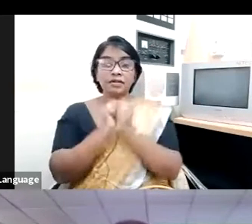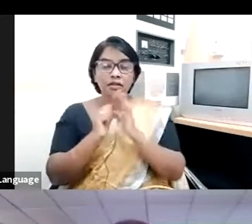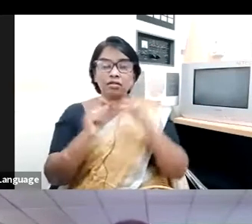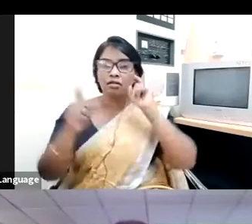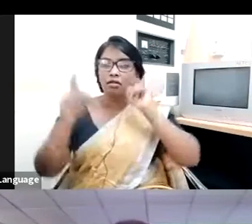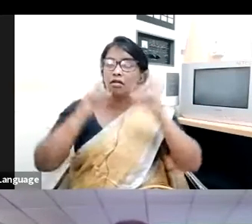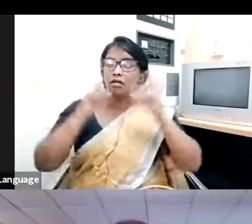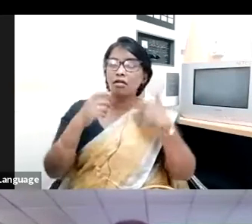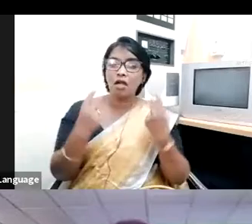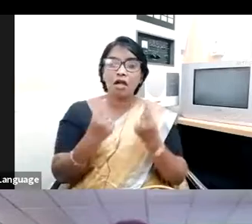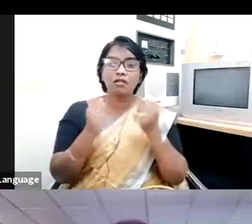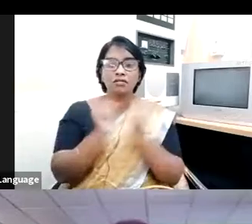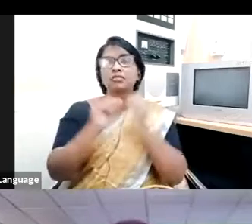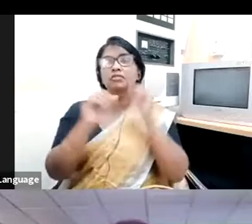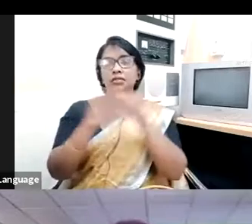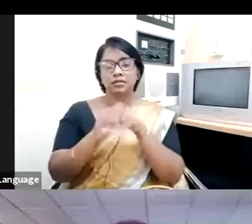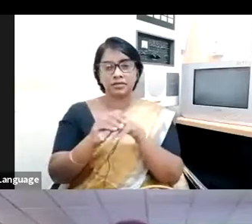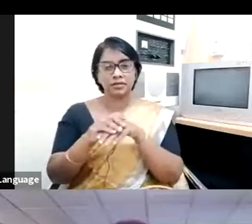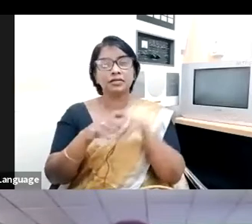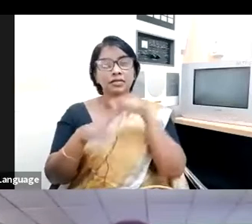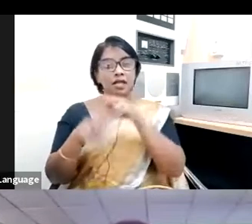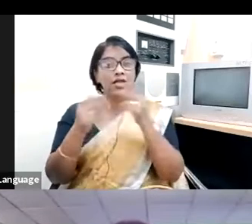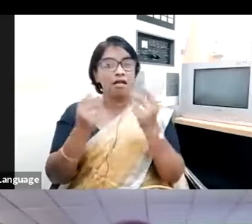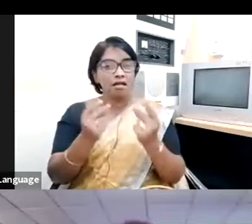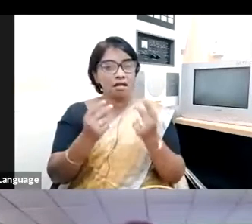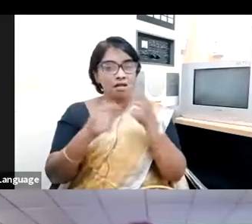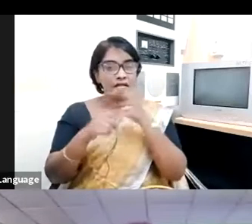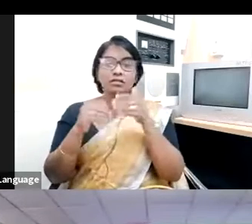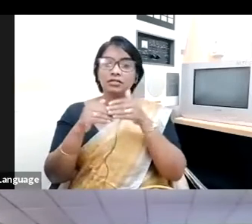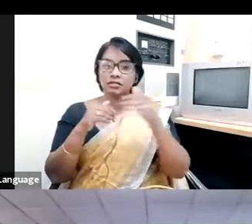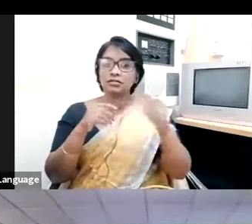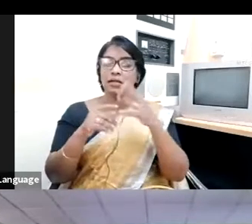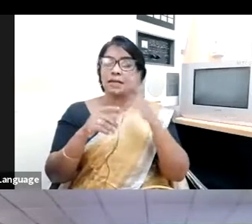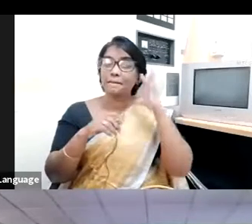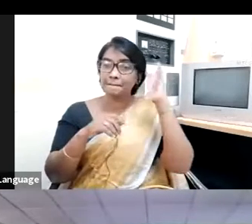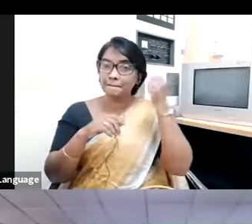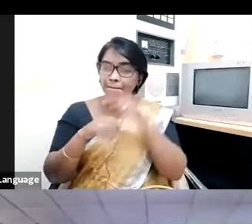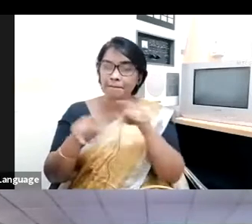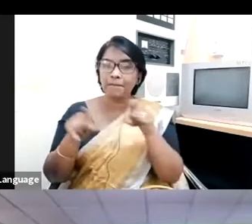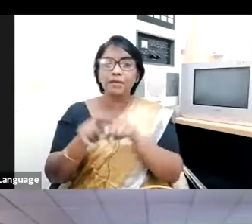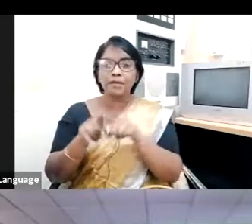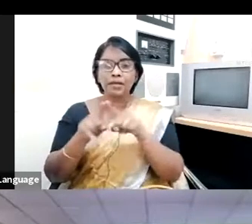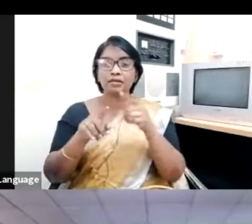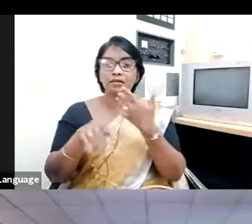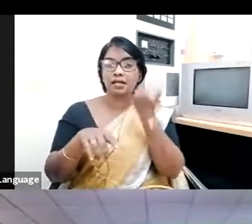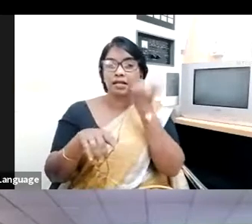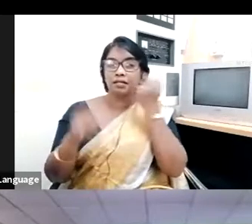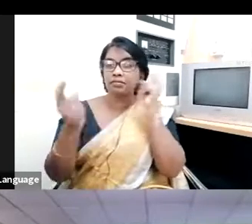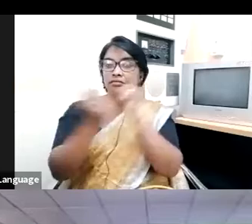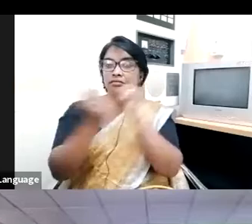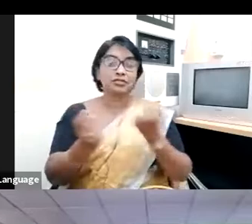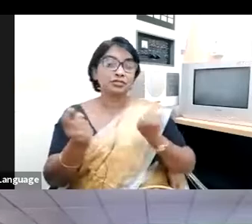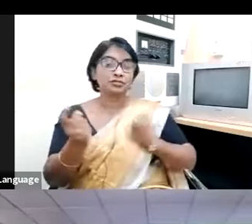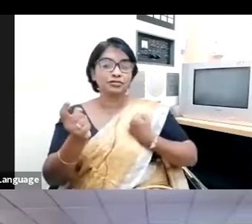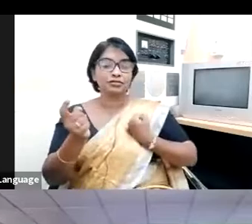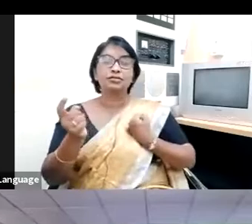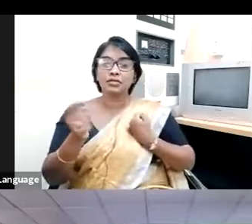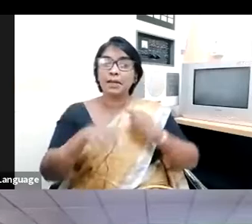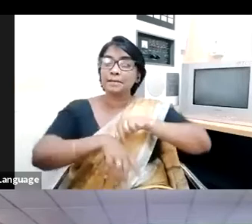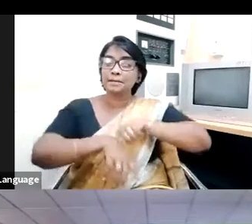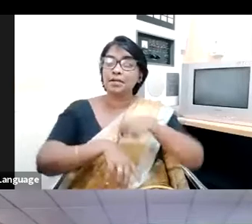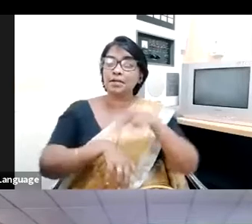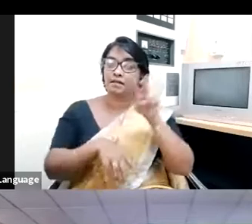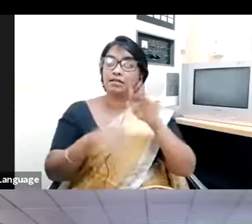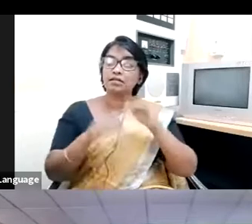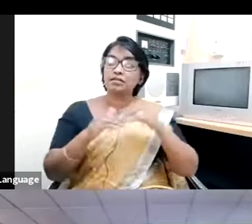section and the doctors come 24 hours later, what is going to happen to that patient? That patient is going to die. What I'm seeing